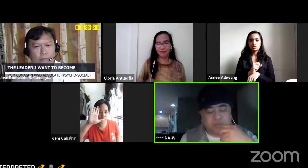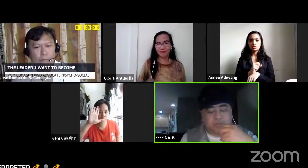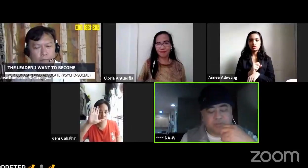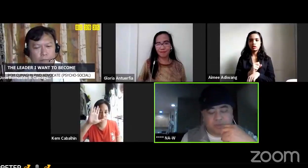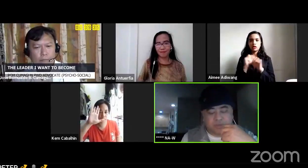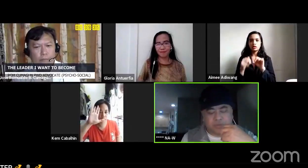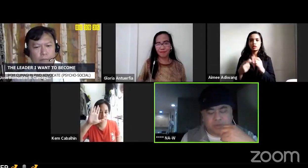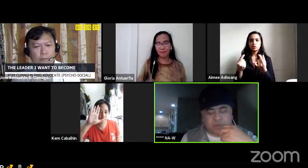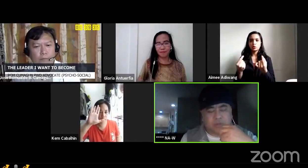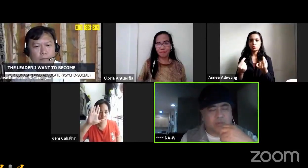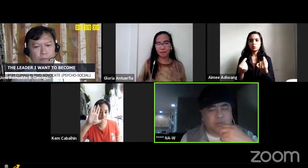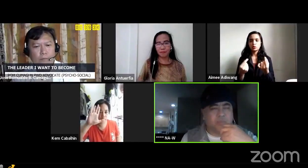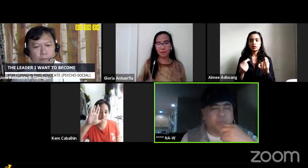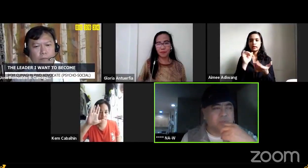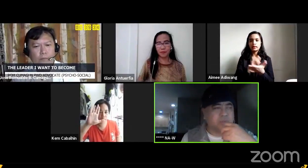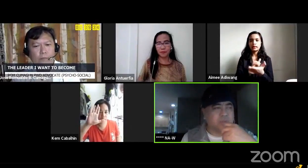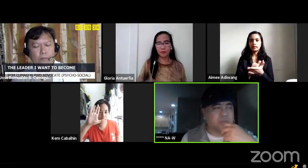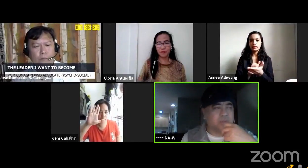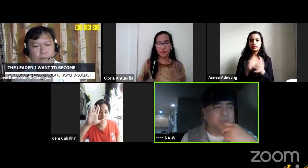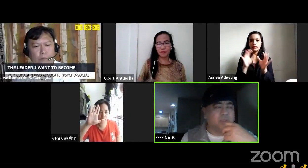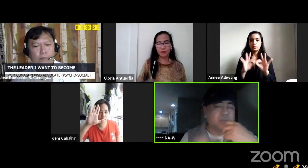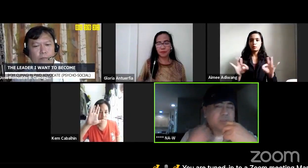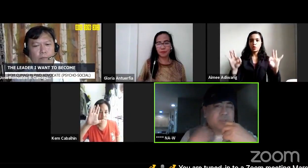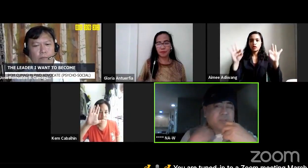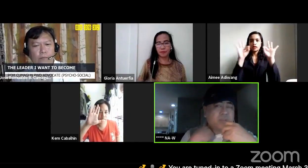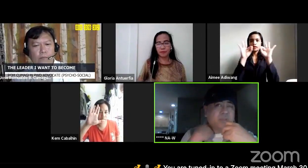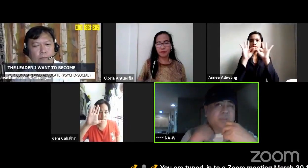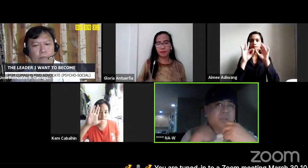she will do it herself. So those are three important